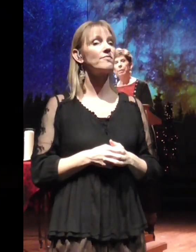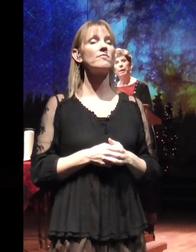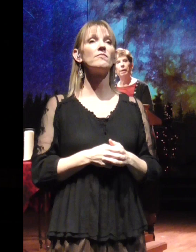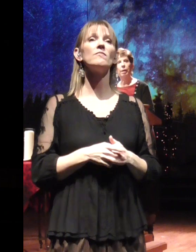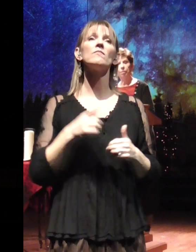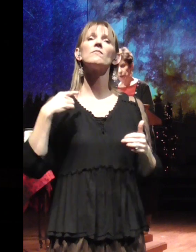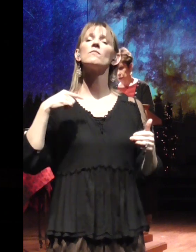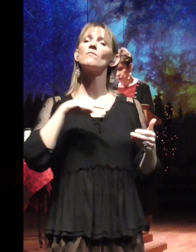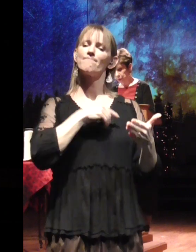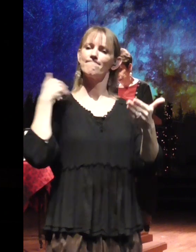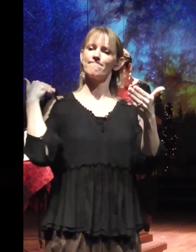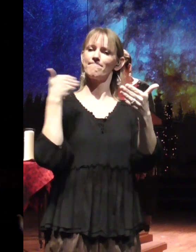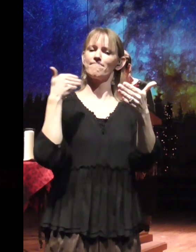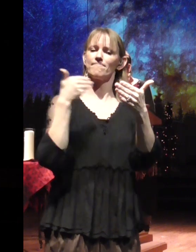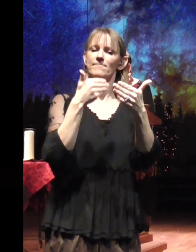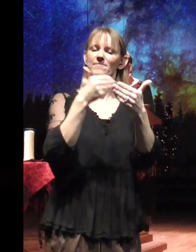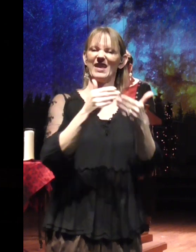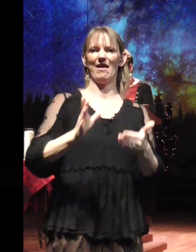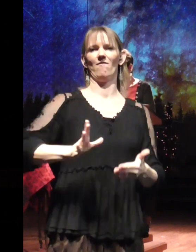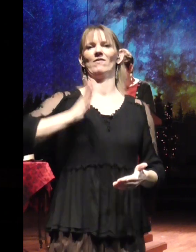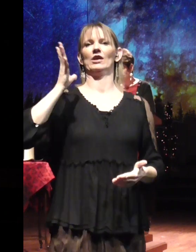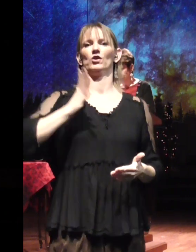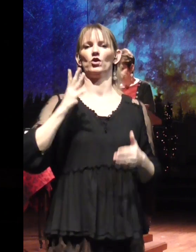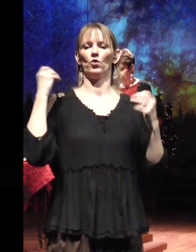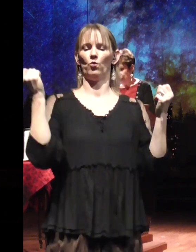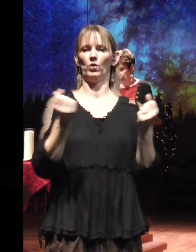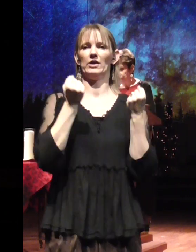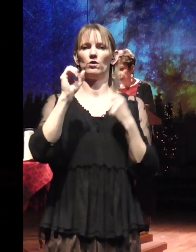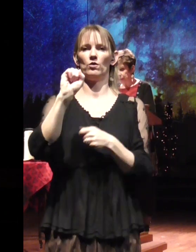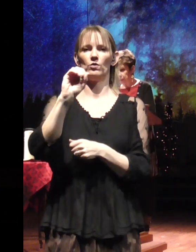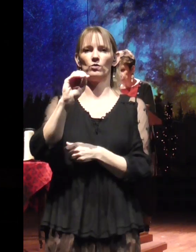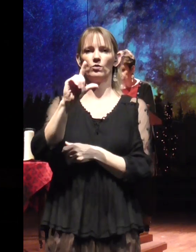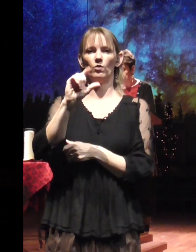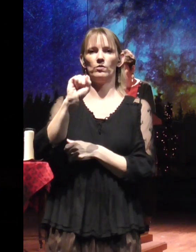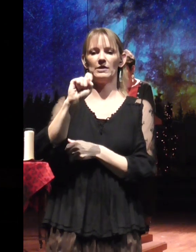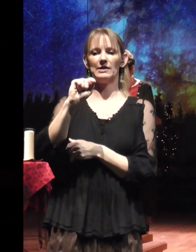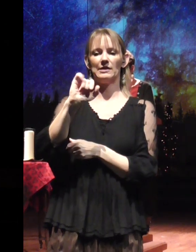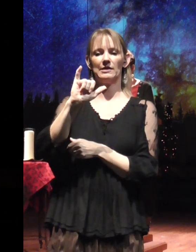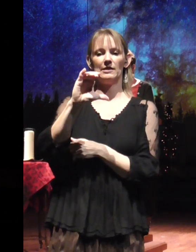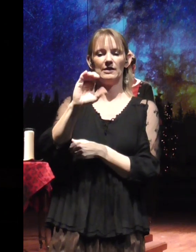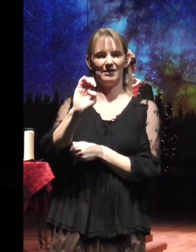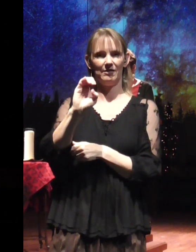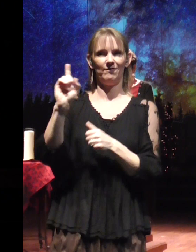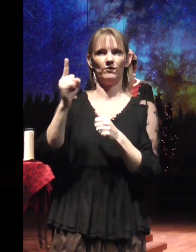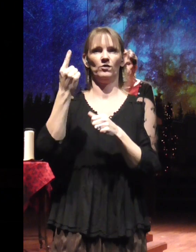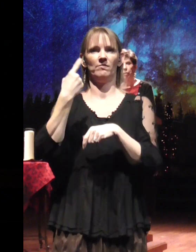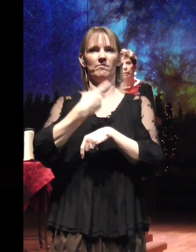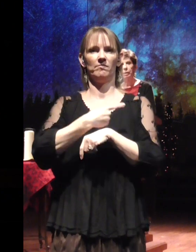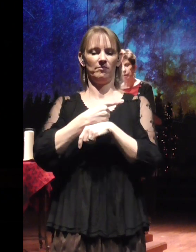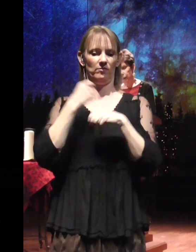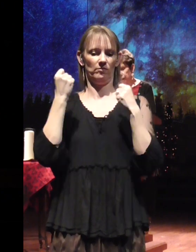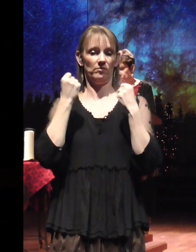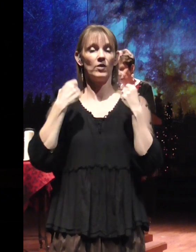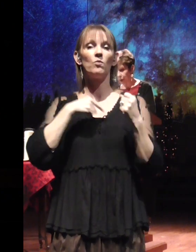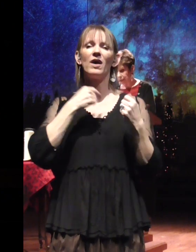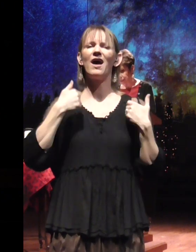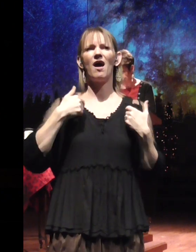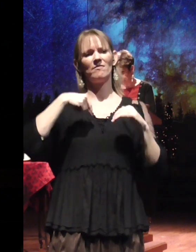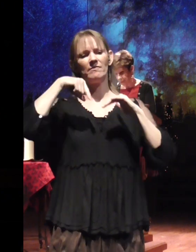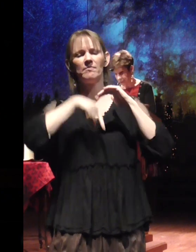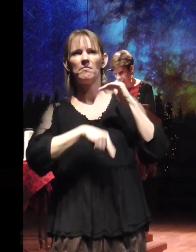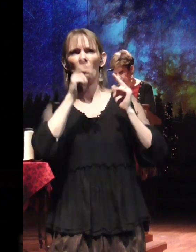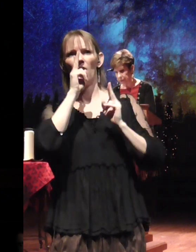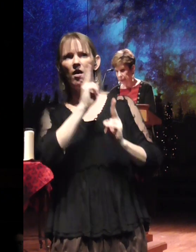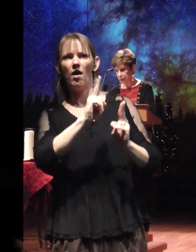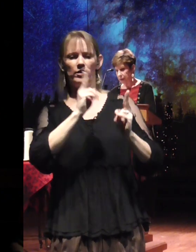As we near the official winter solstice, we have a deeply honoring service planned for you this coming